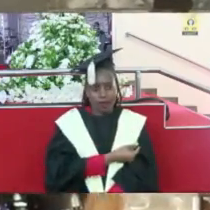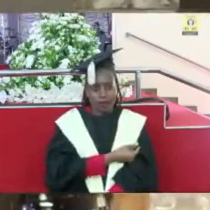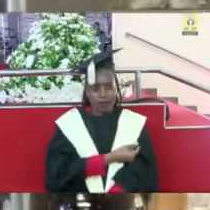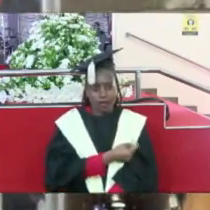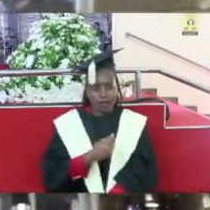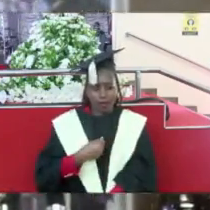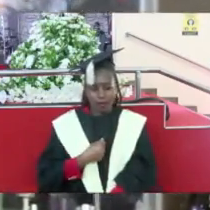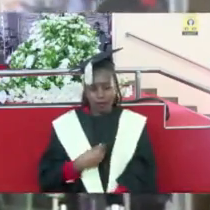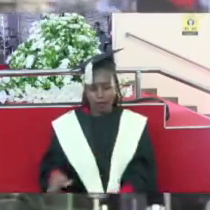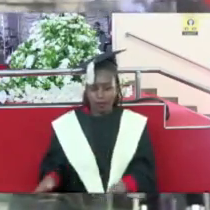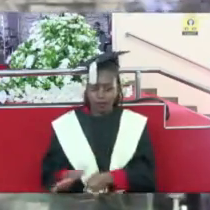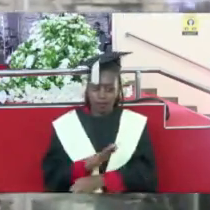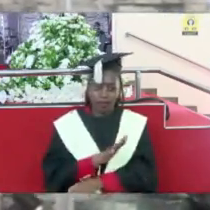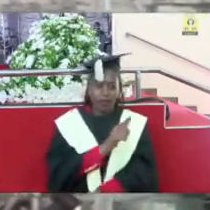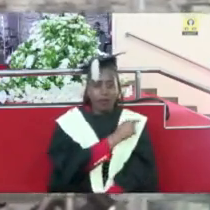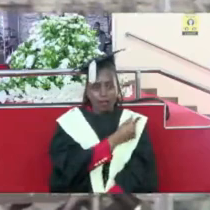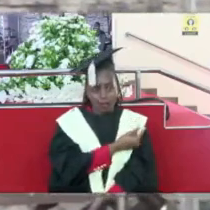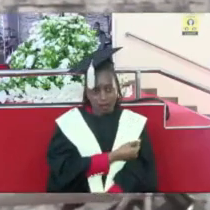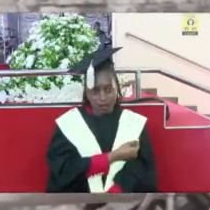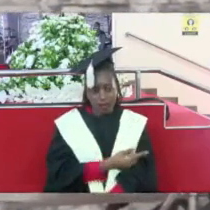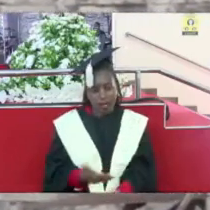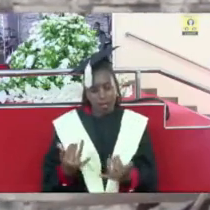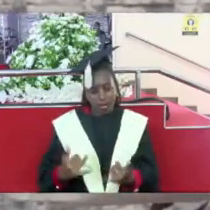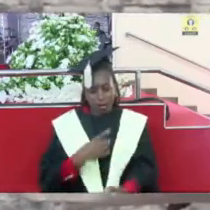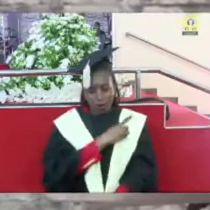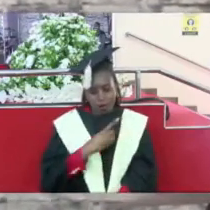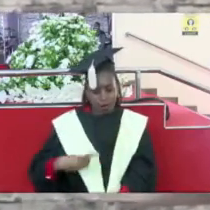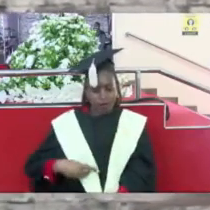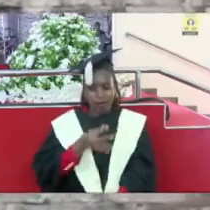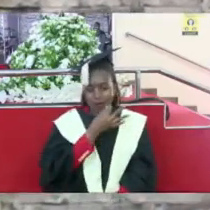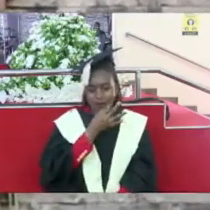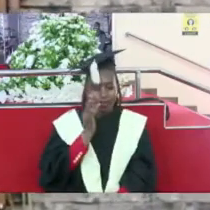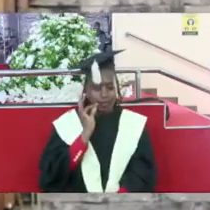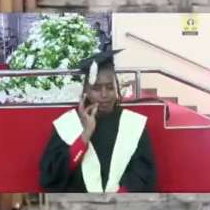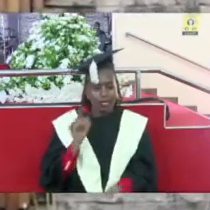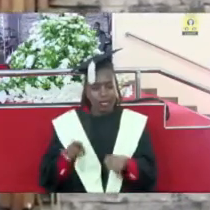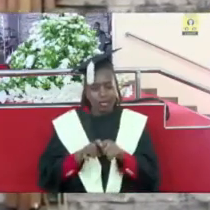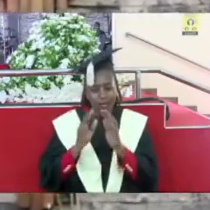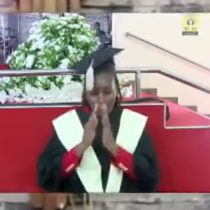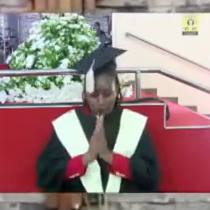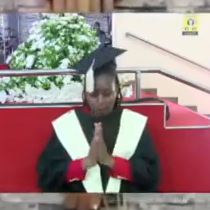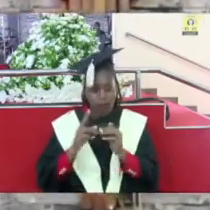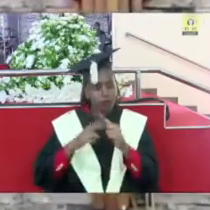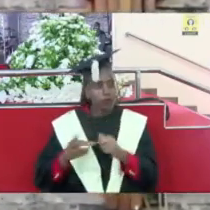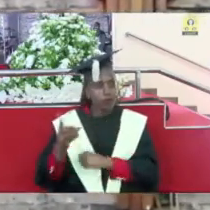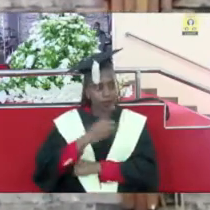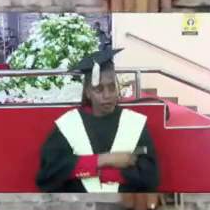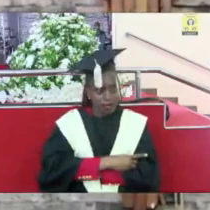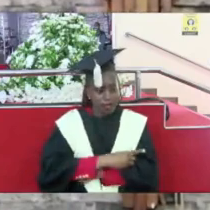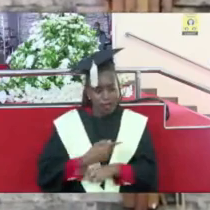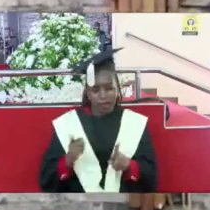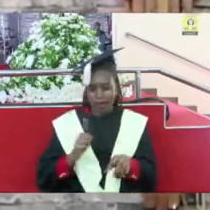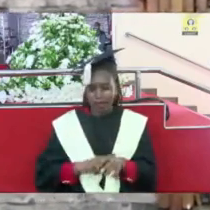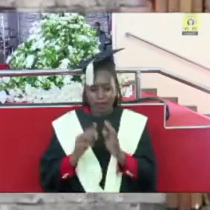the grace. Na akafunga. And he went and fasted. Na akaomba. And he prayed. Siku saba. 7 days. Lakini anapoomba, but